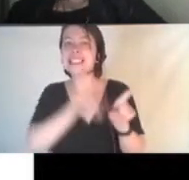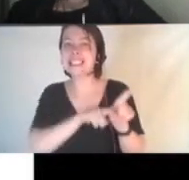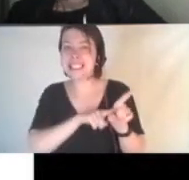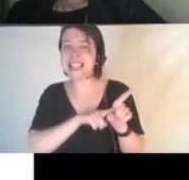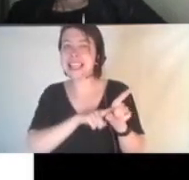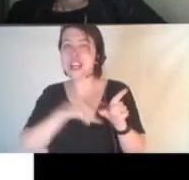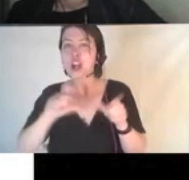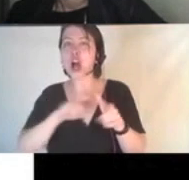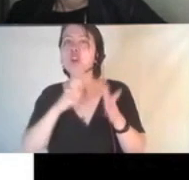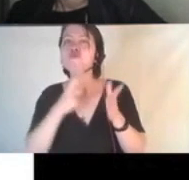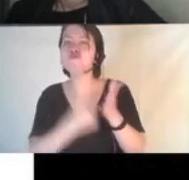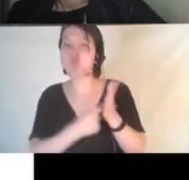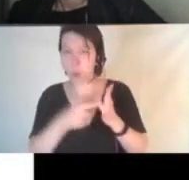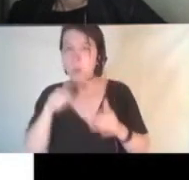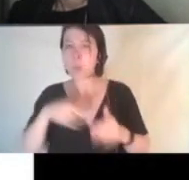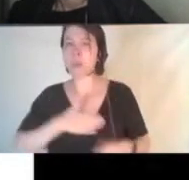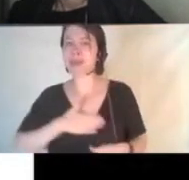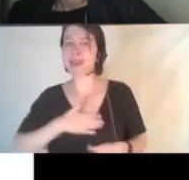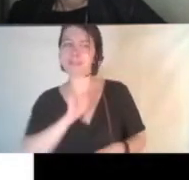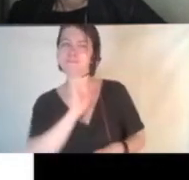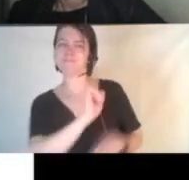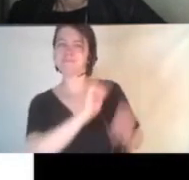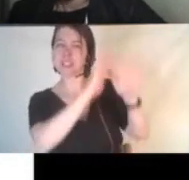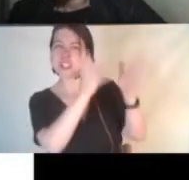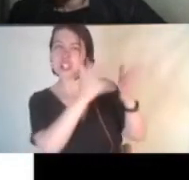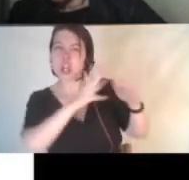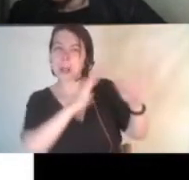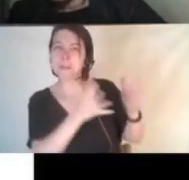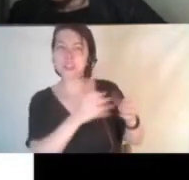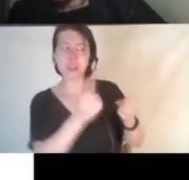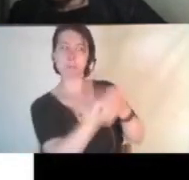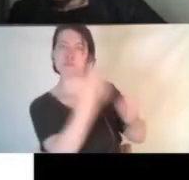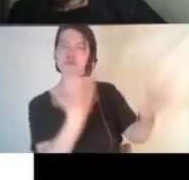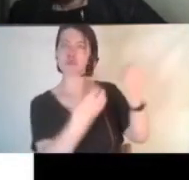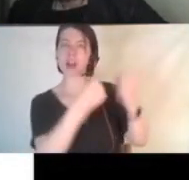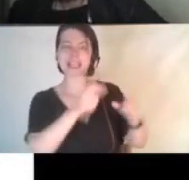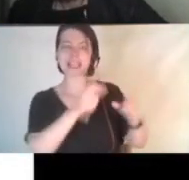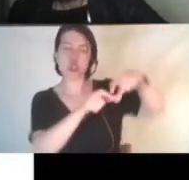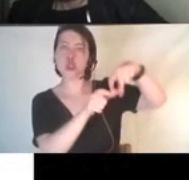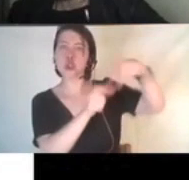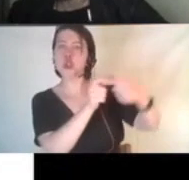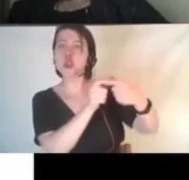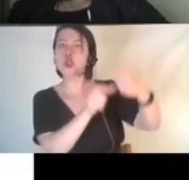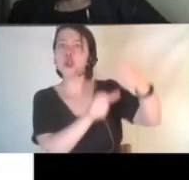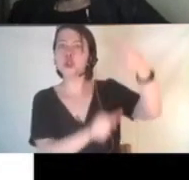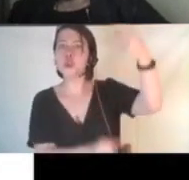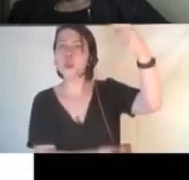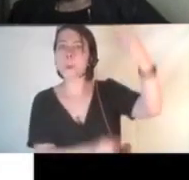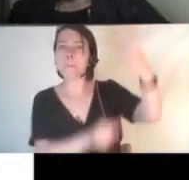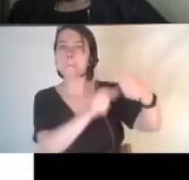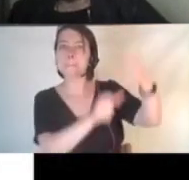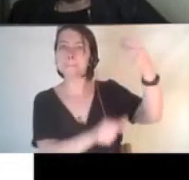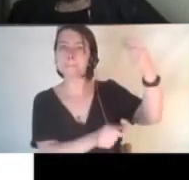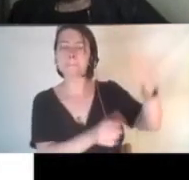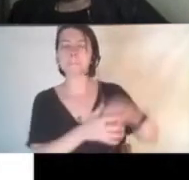his sculptures in these bright tubular forms, you know. Yeah. So, yeah. And there were two recent artists that